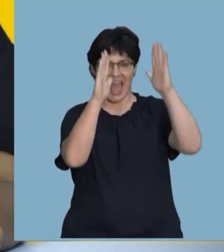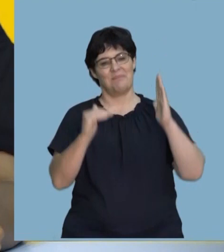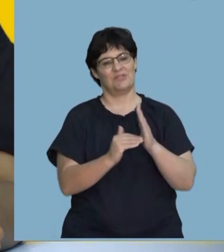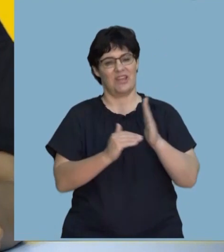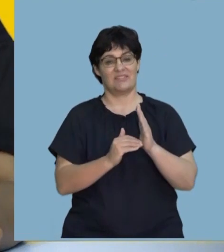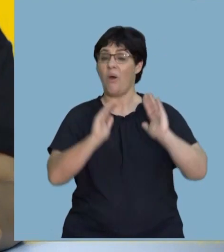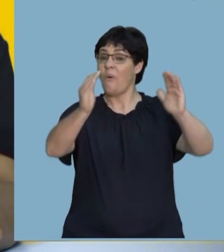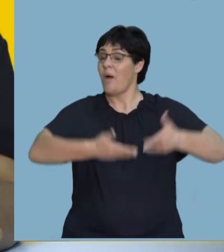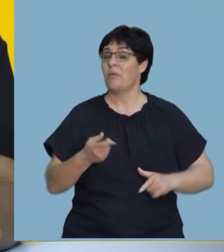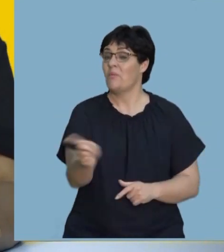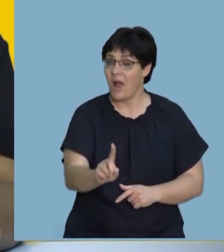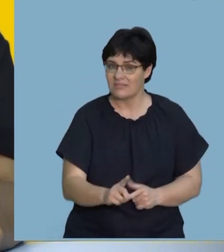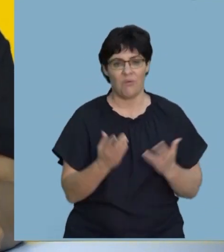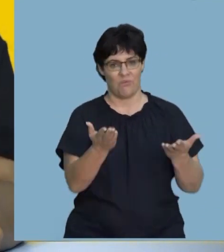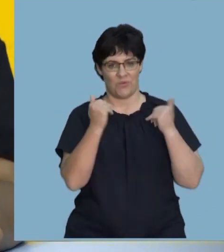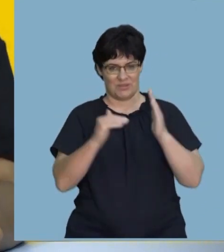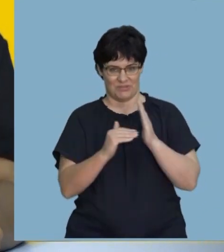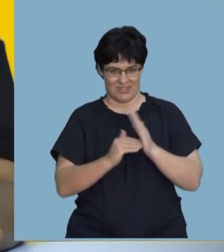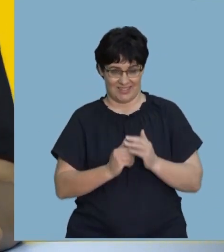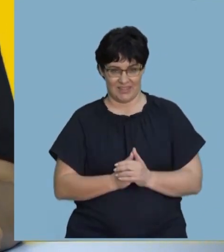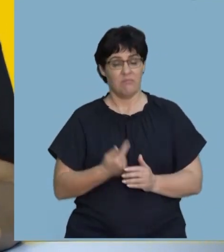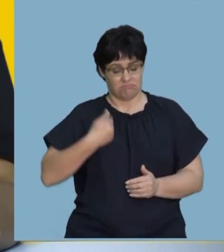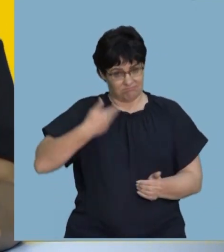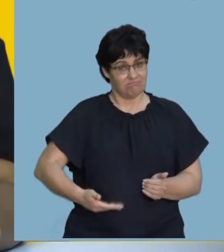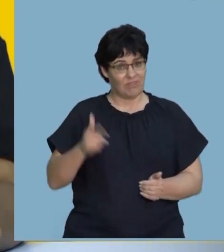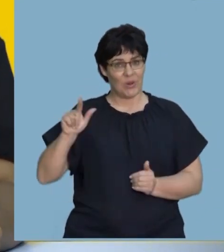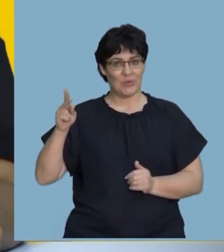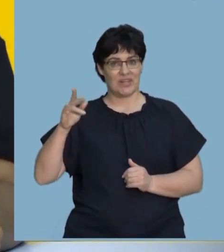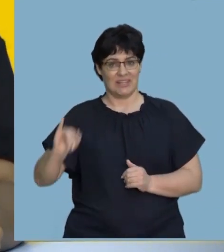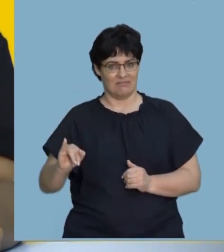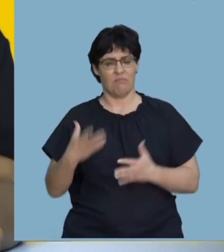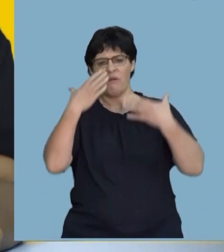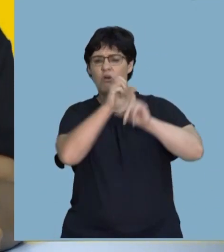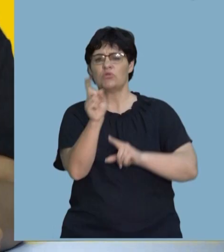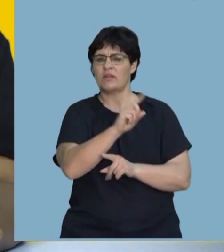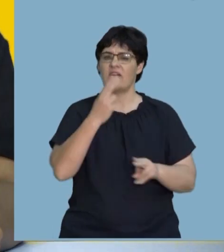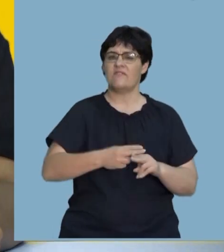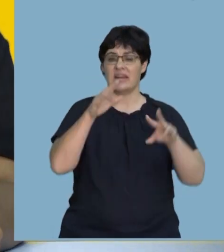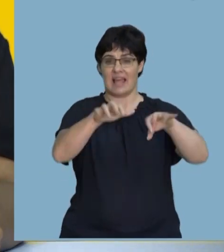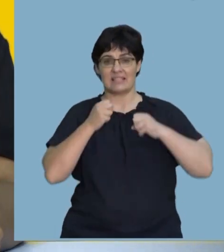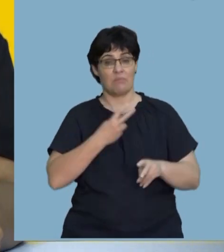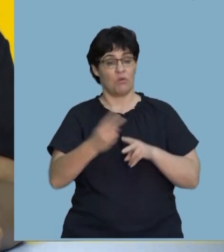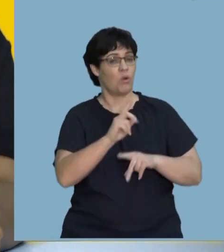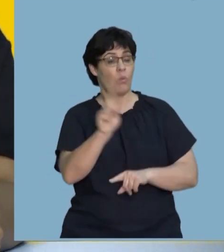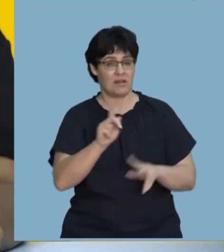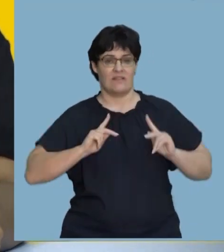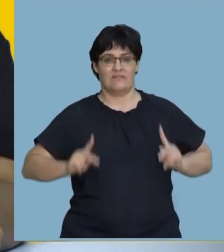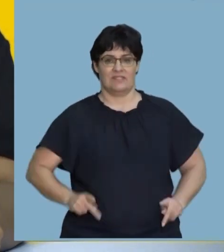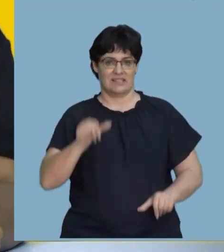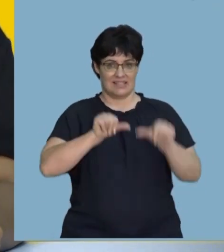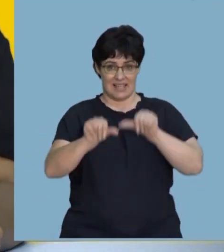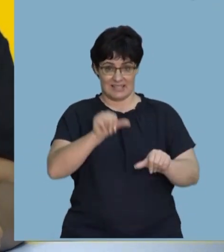Matrix and welcome to Wazimatrix. My name is Luni and today we're focusing on your final exam prep for physical